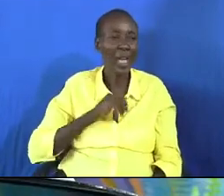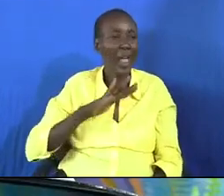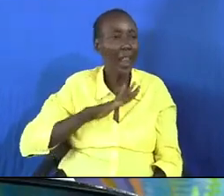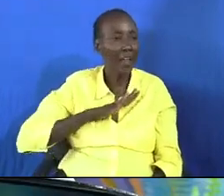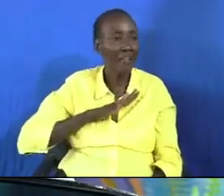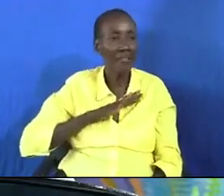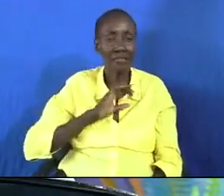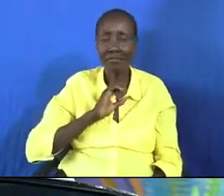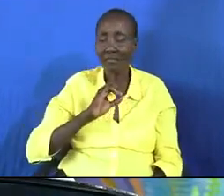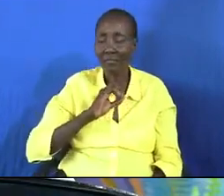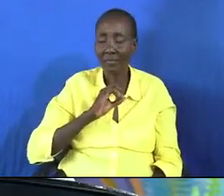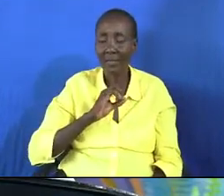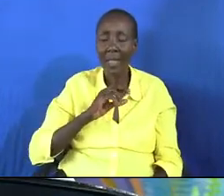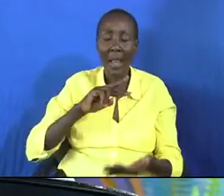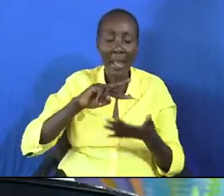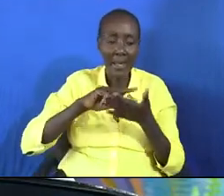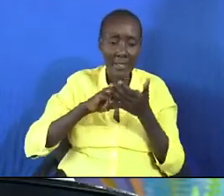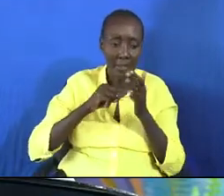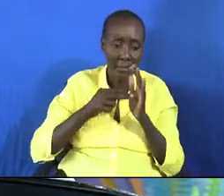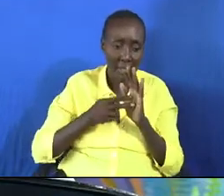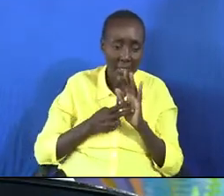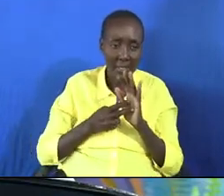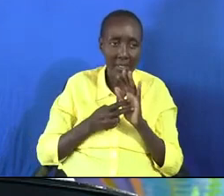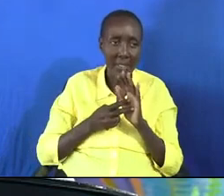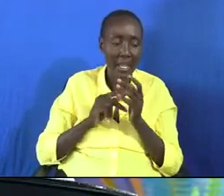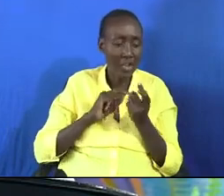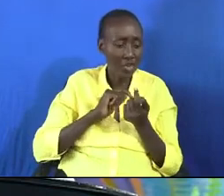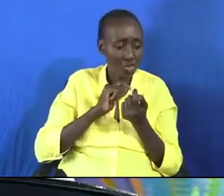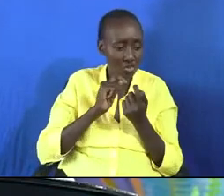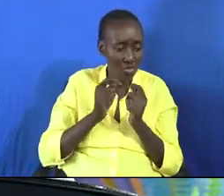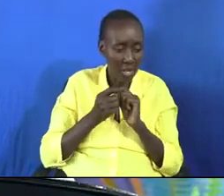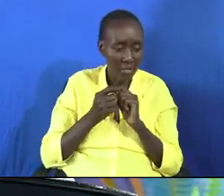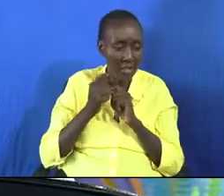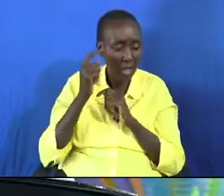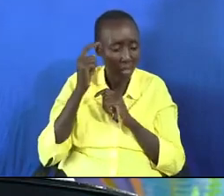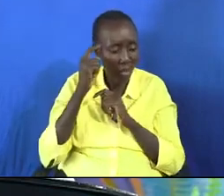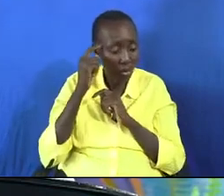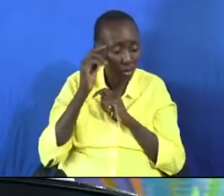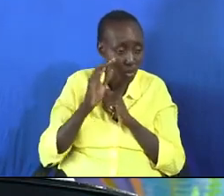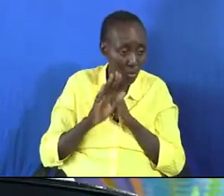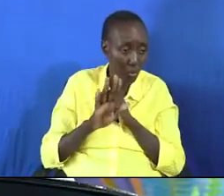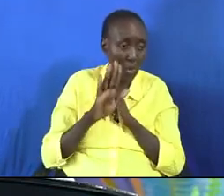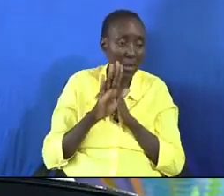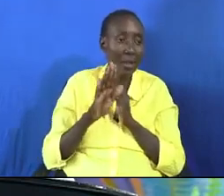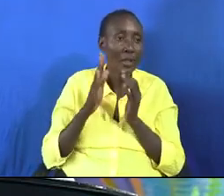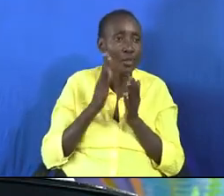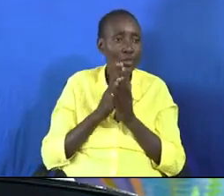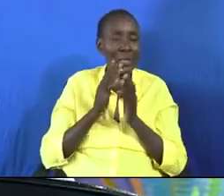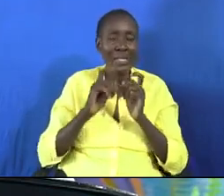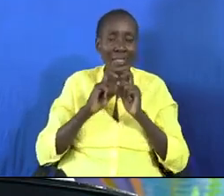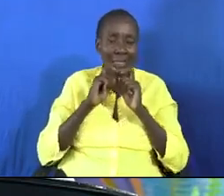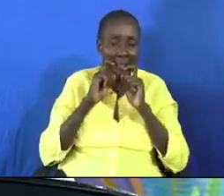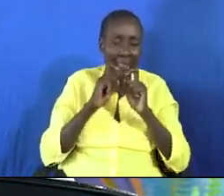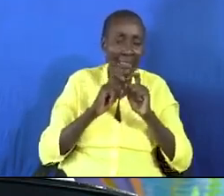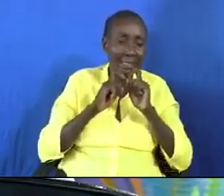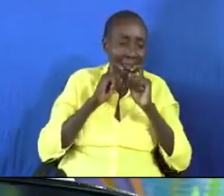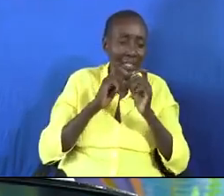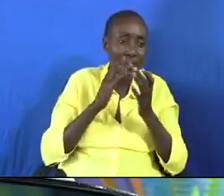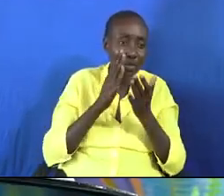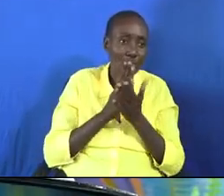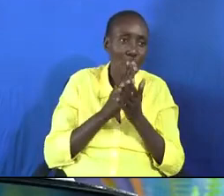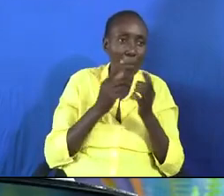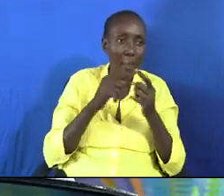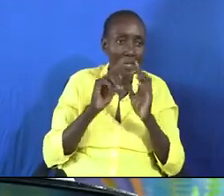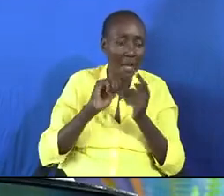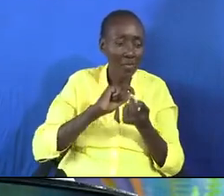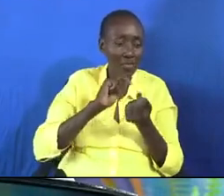done wrong. Repentance means change your way of thinking. You have been thinking right. Change your way